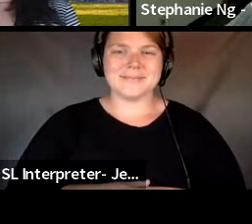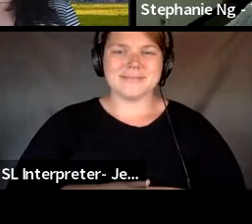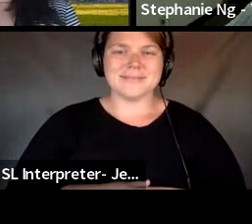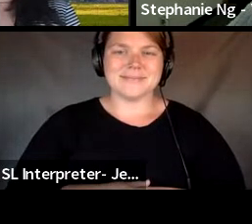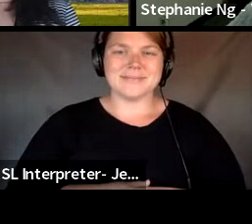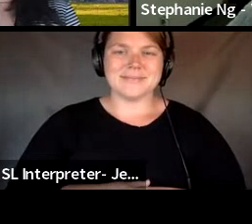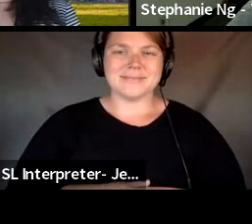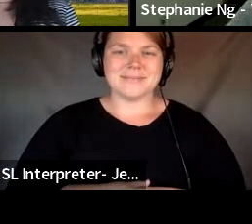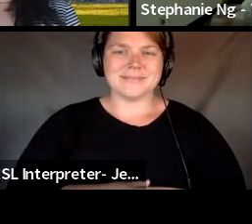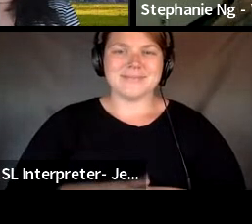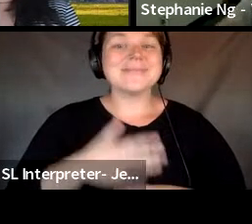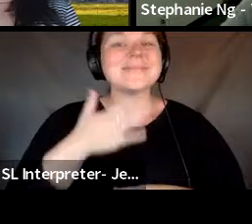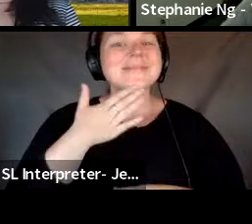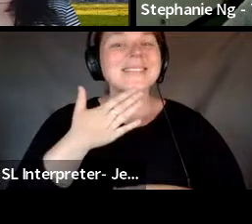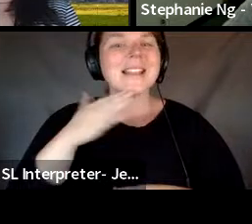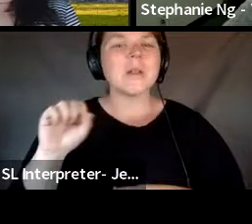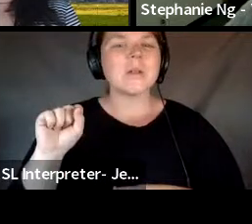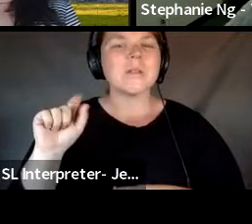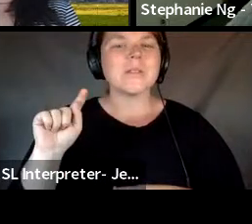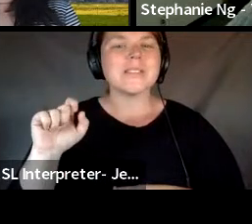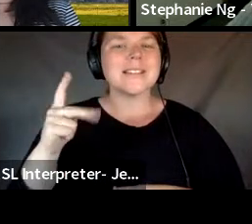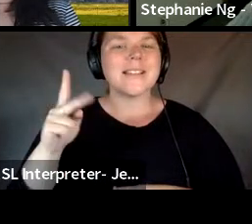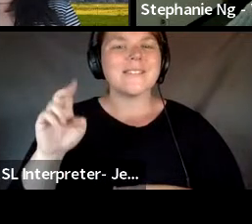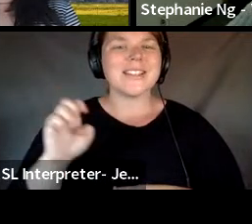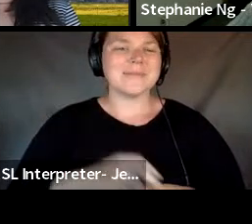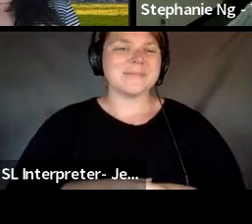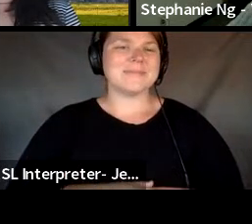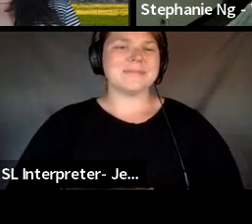Yeah. Thank you, Stephanie.